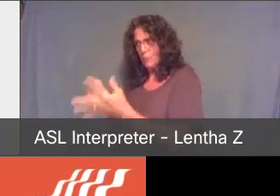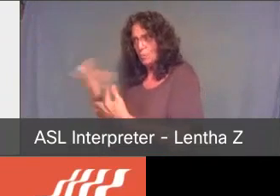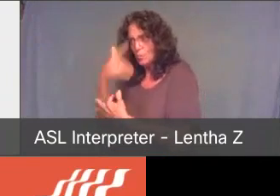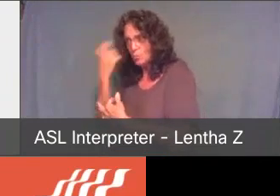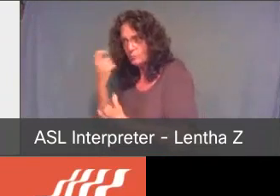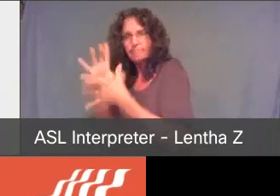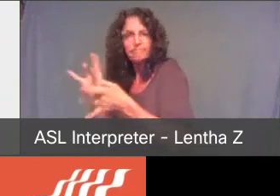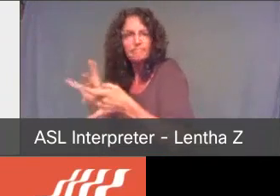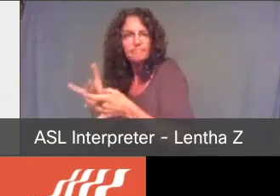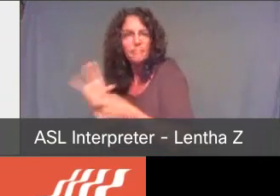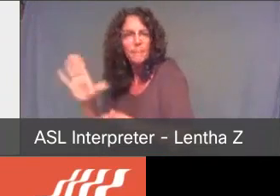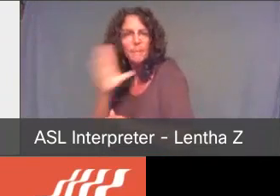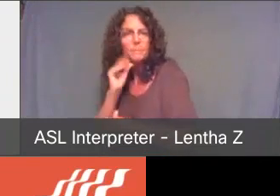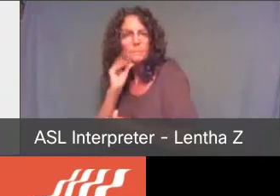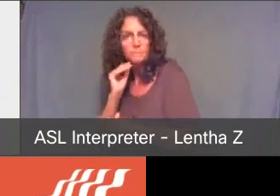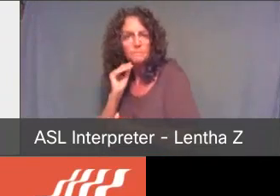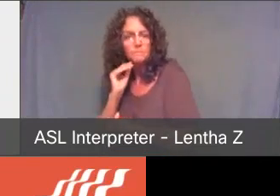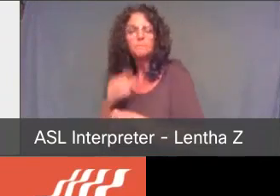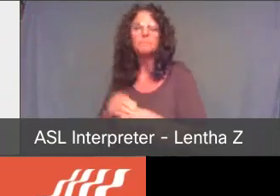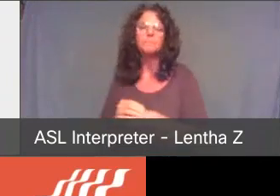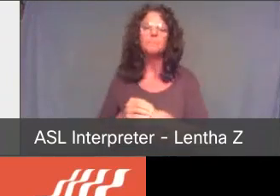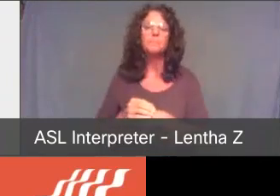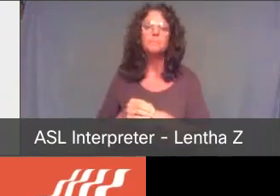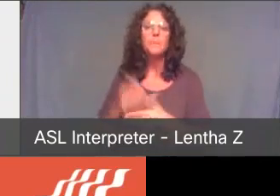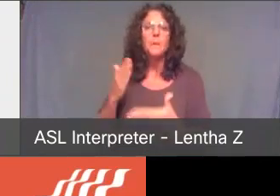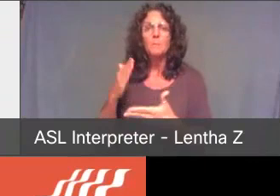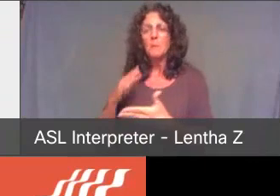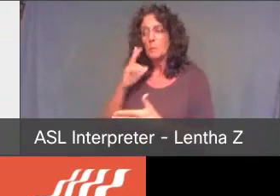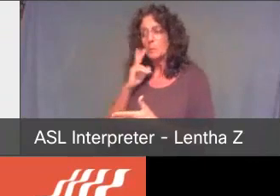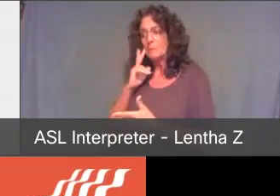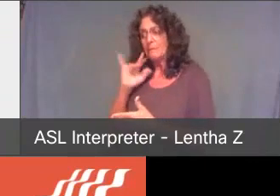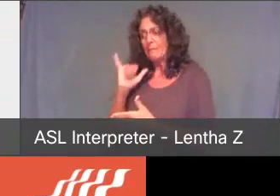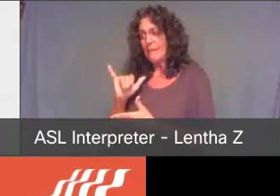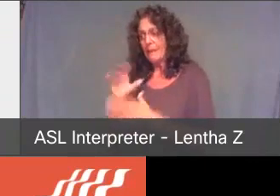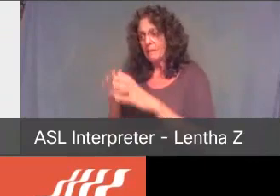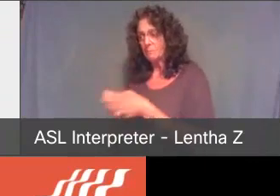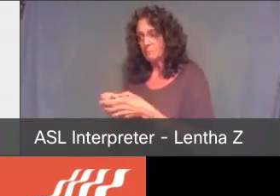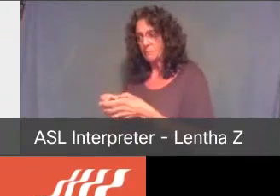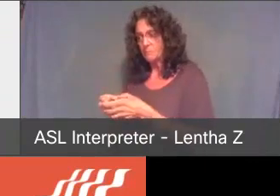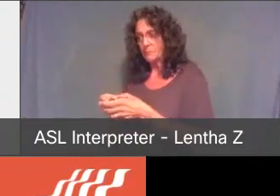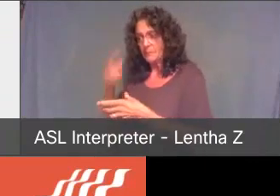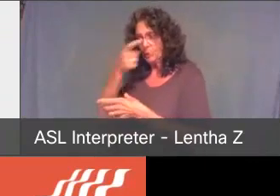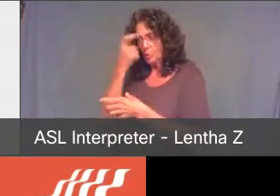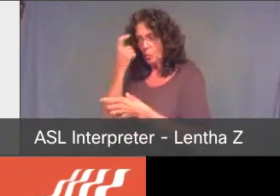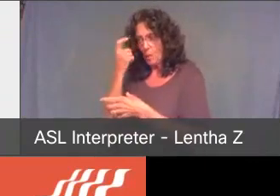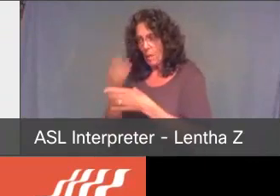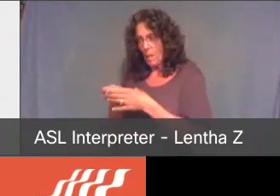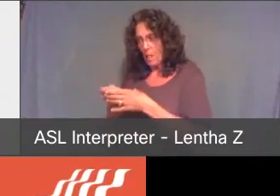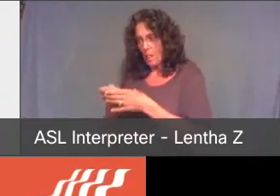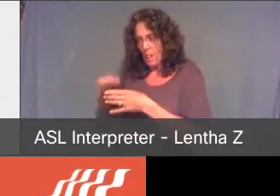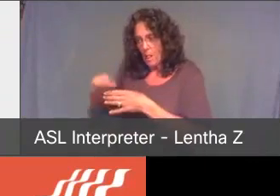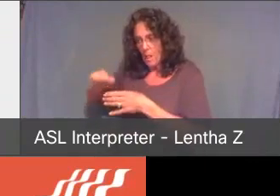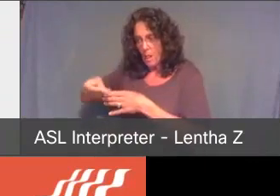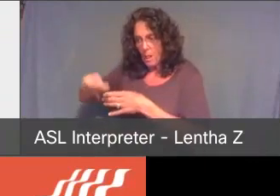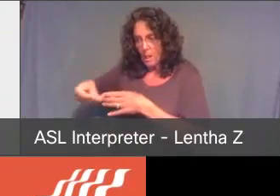experiences. And you might see symptoms of that passed on to people that have not been through the specific kind of historical trauma,